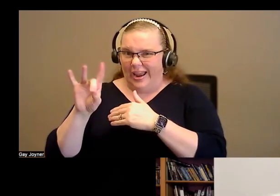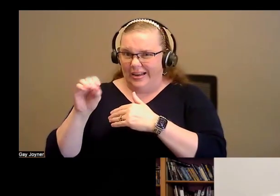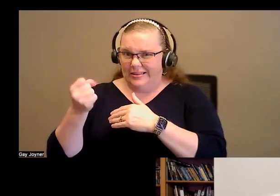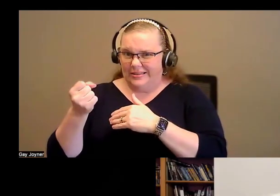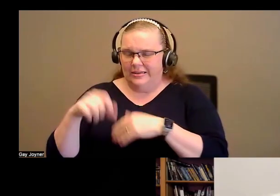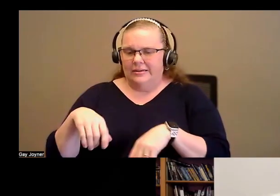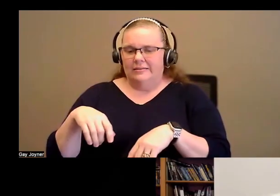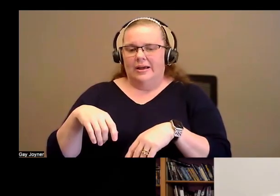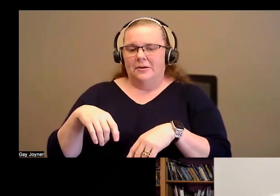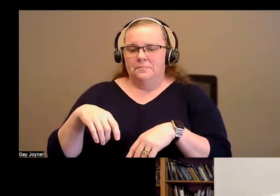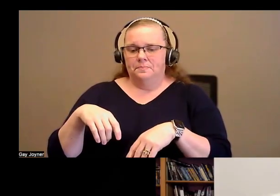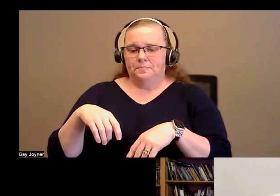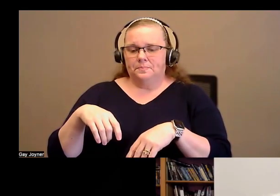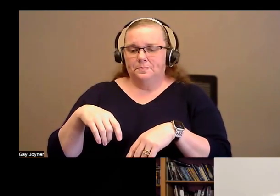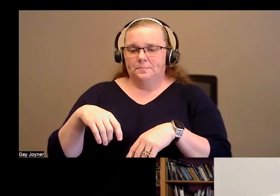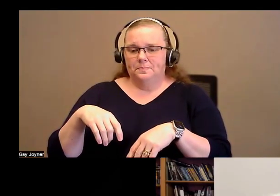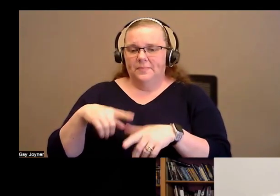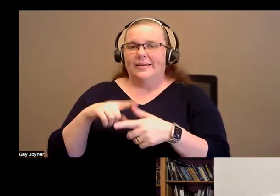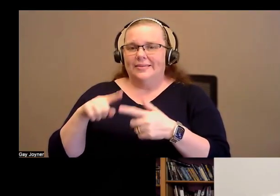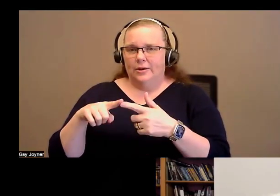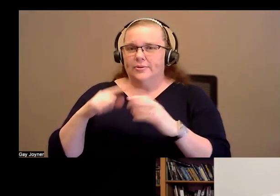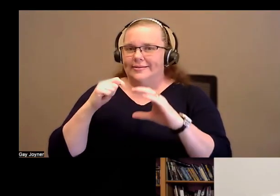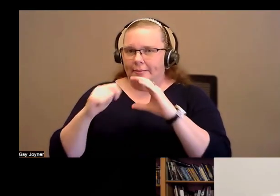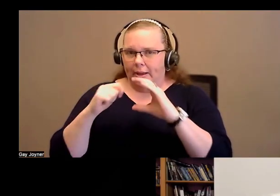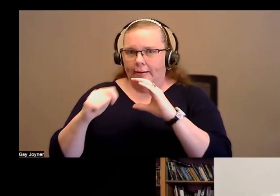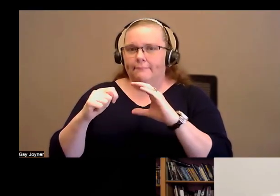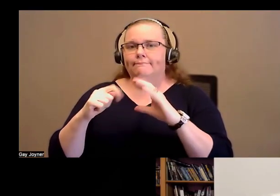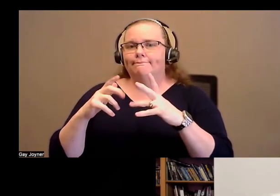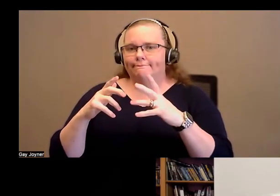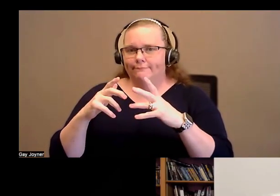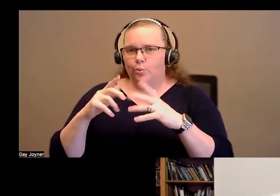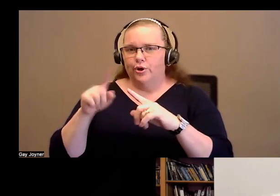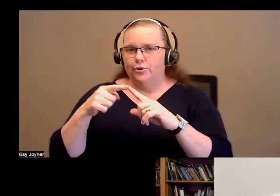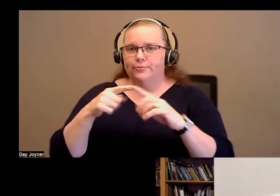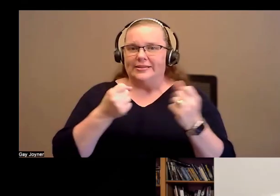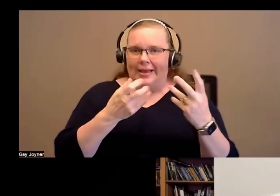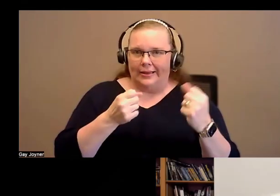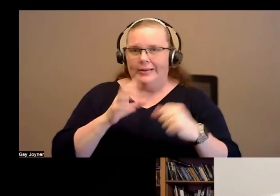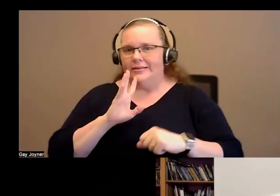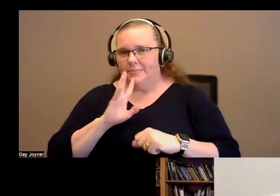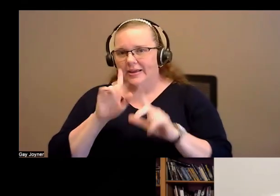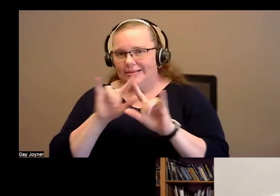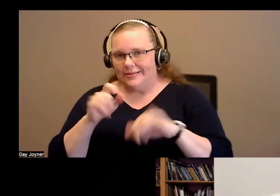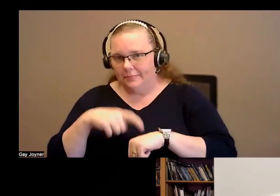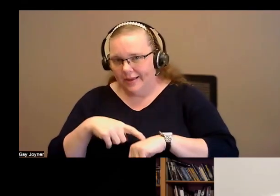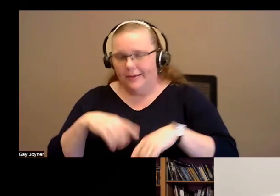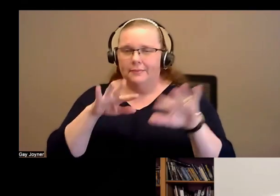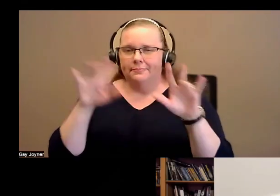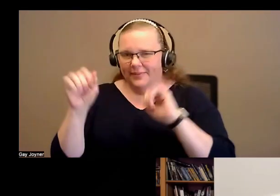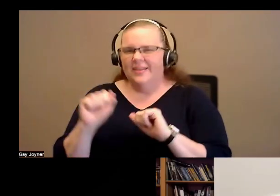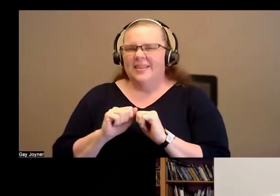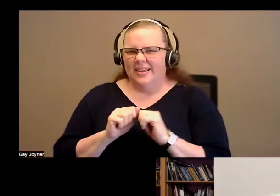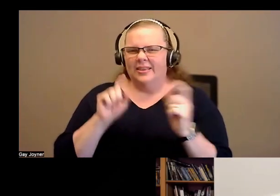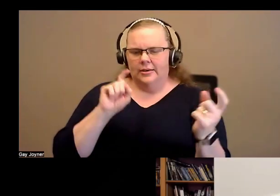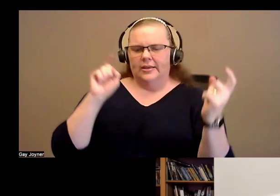early 80s. Um, and then it was SimCom where you sign and speak at the same